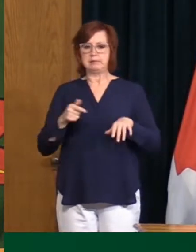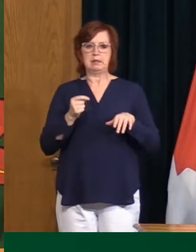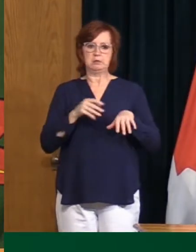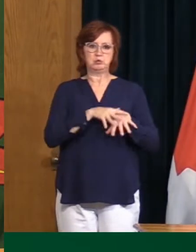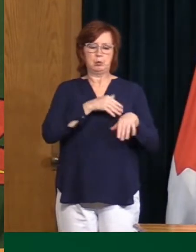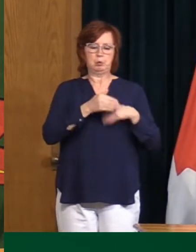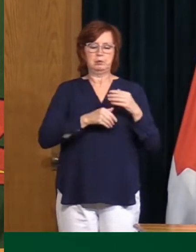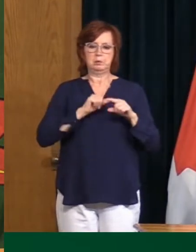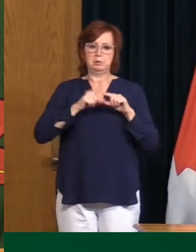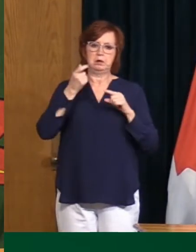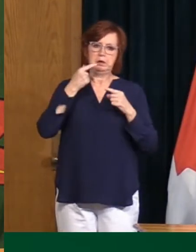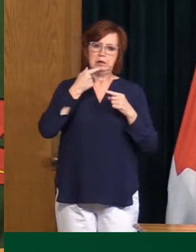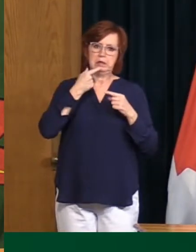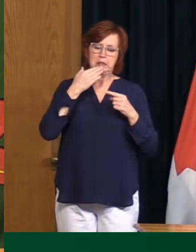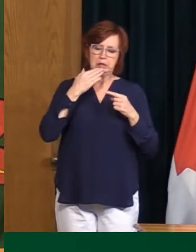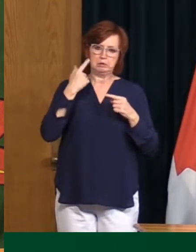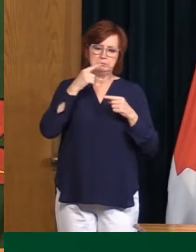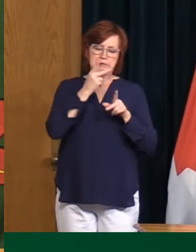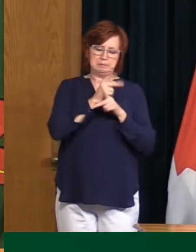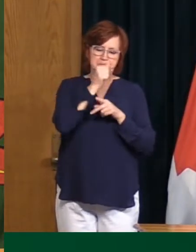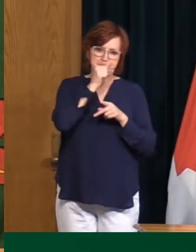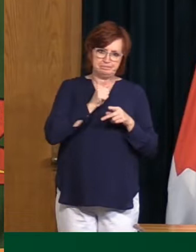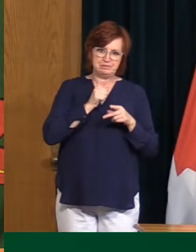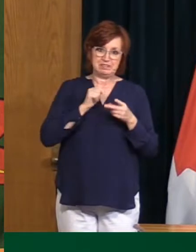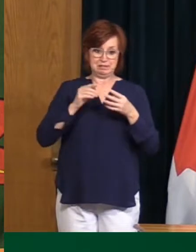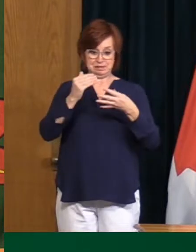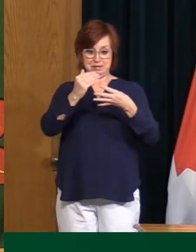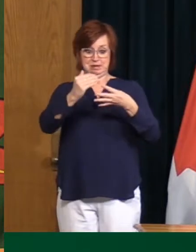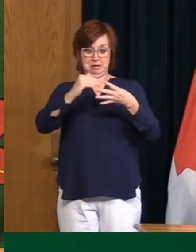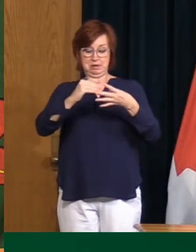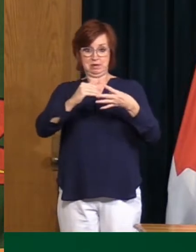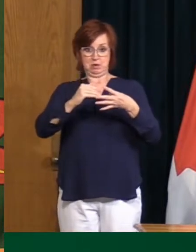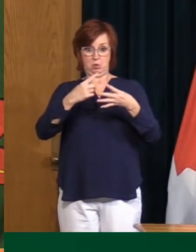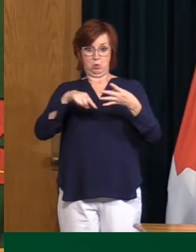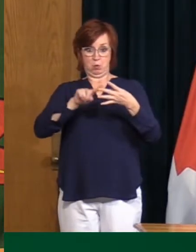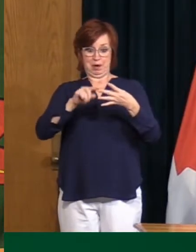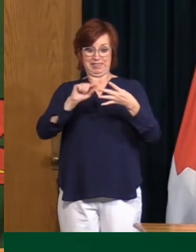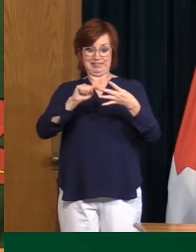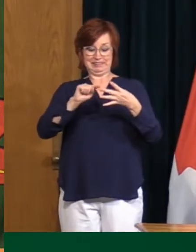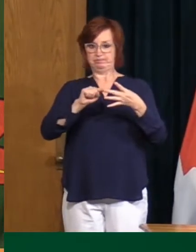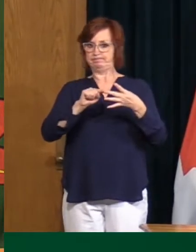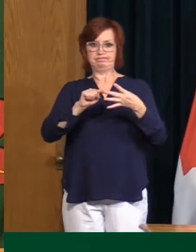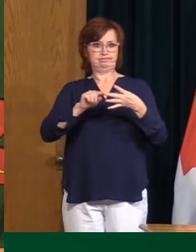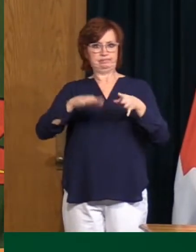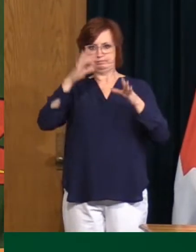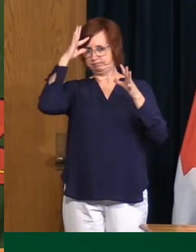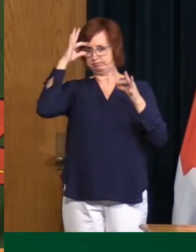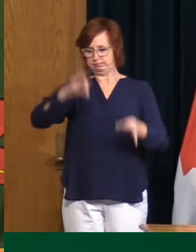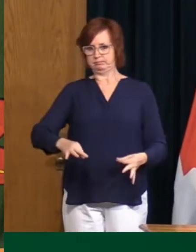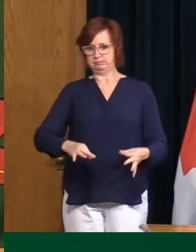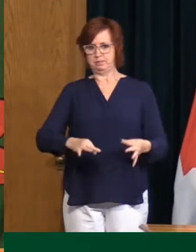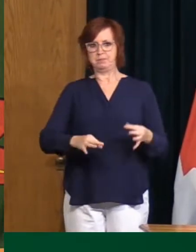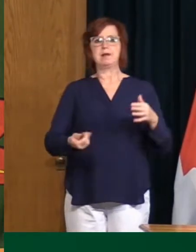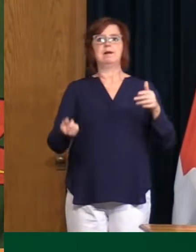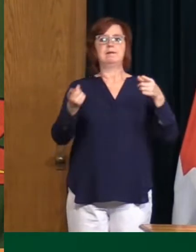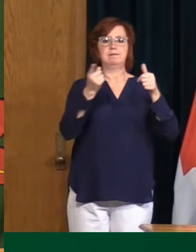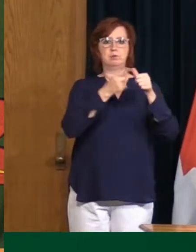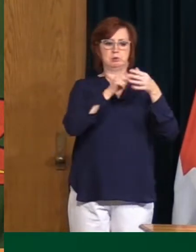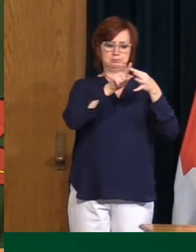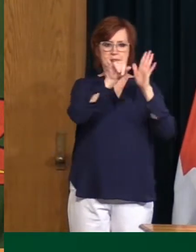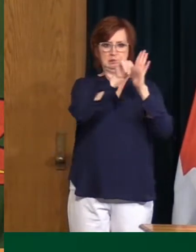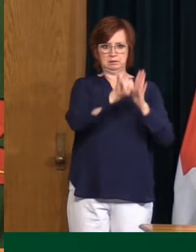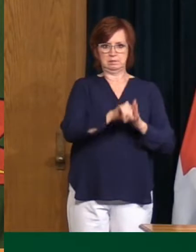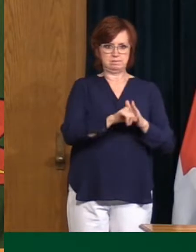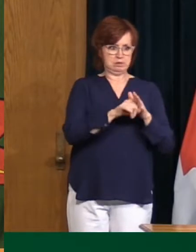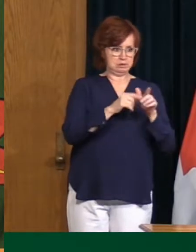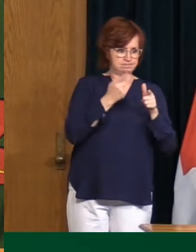for phase 2 of our resumption plan, and we won't until we actually monitor what's happening over the next few weeks with phase 1. We know